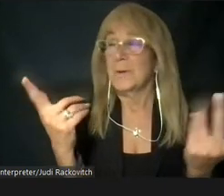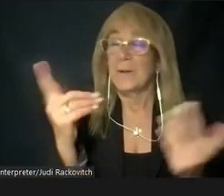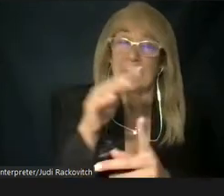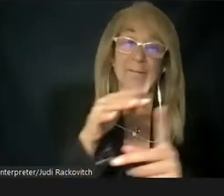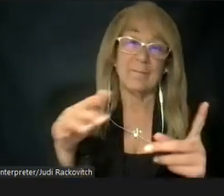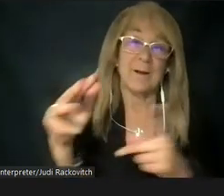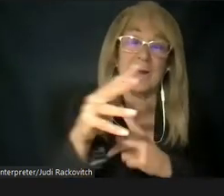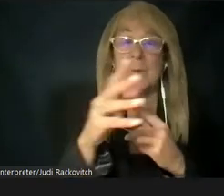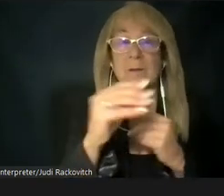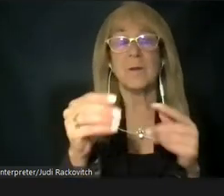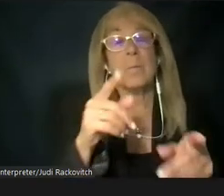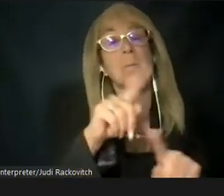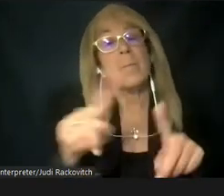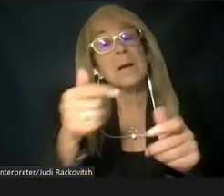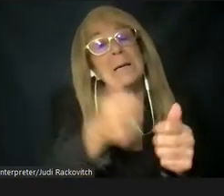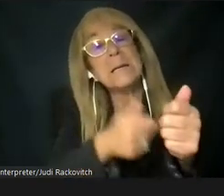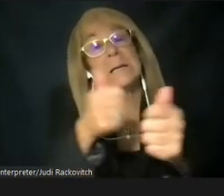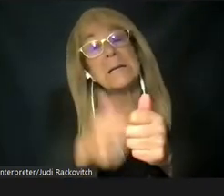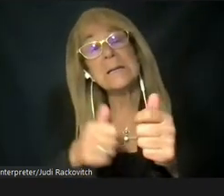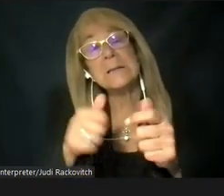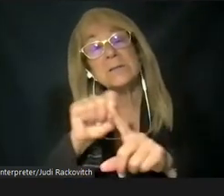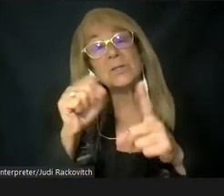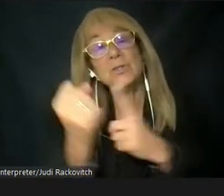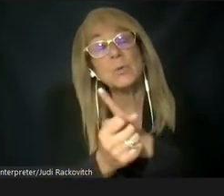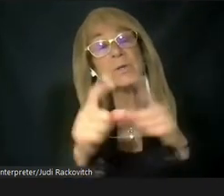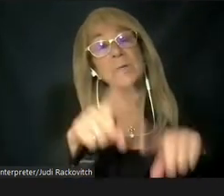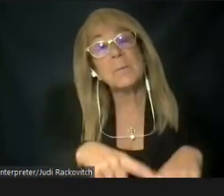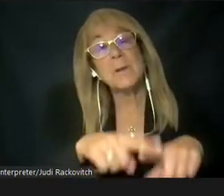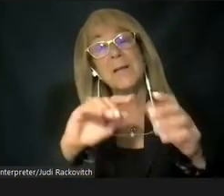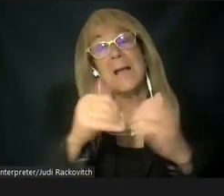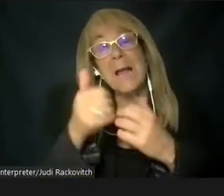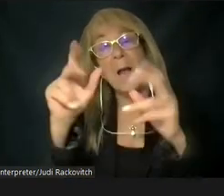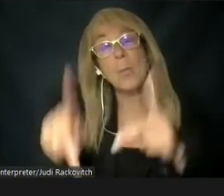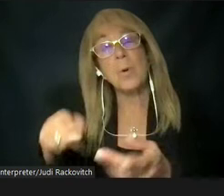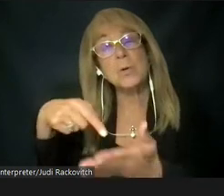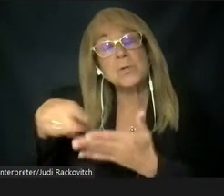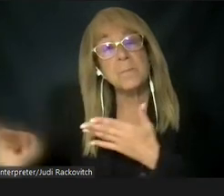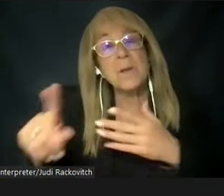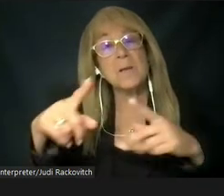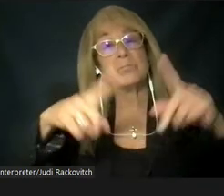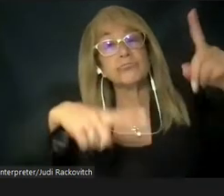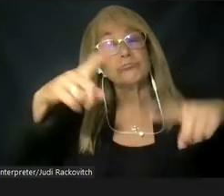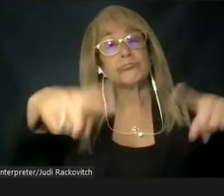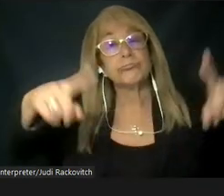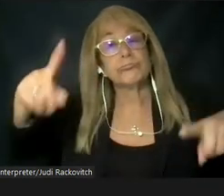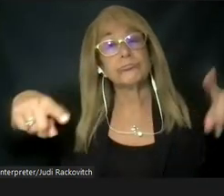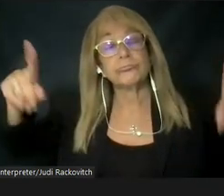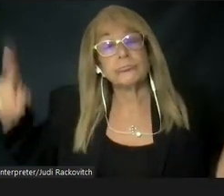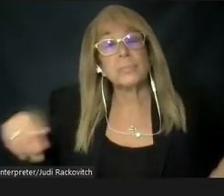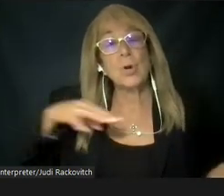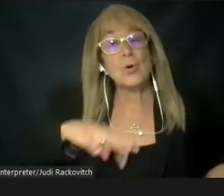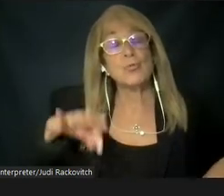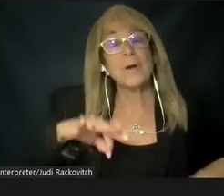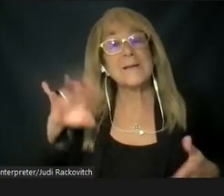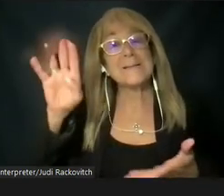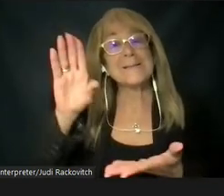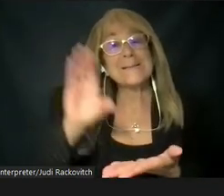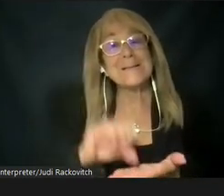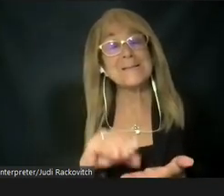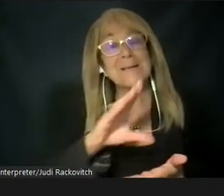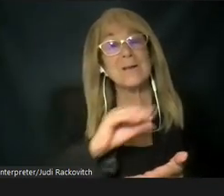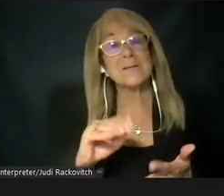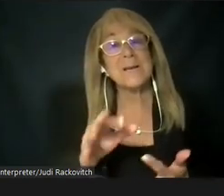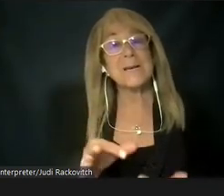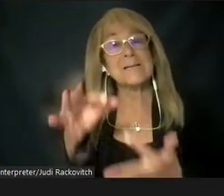in each scenario depending upon the time of day, how someone pays, and the inclusion and extent of any credits, discounts, and or exemptions beyond